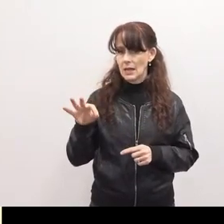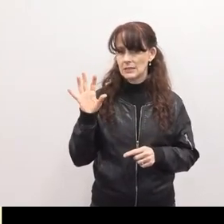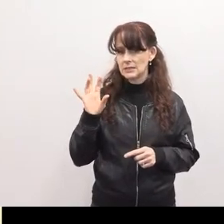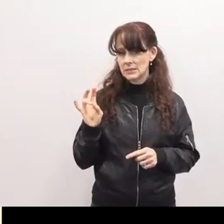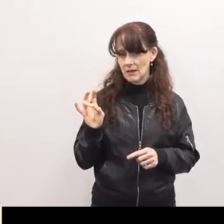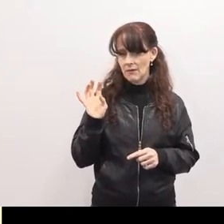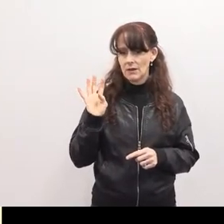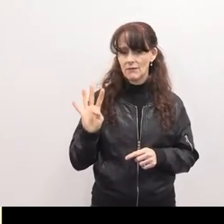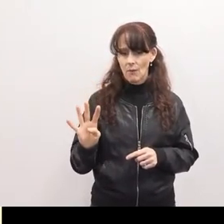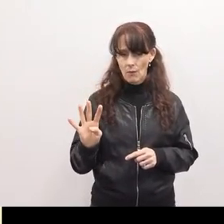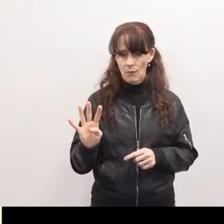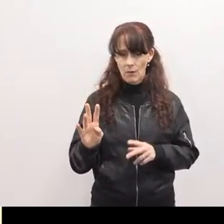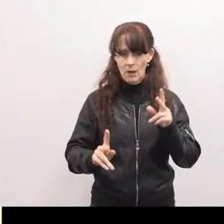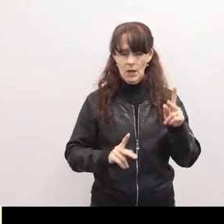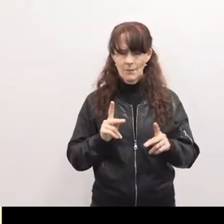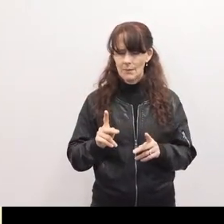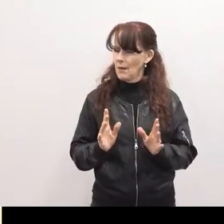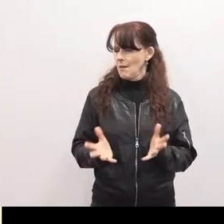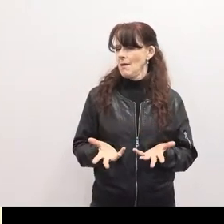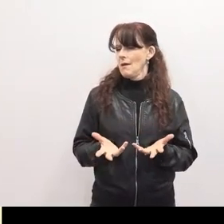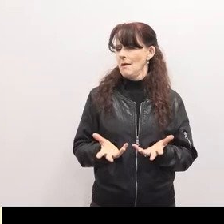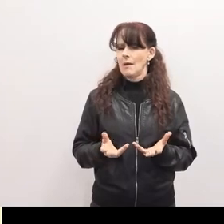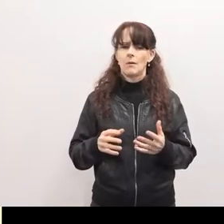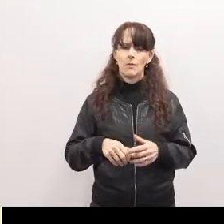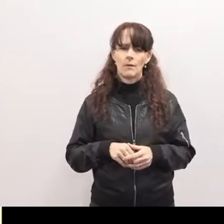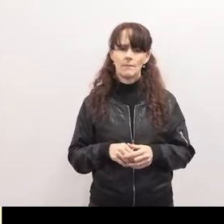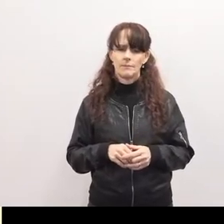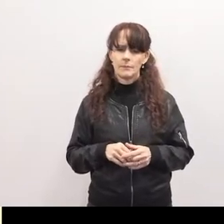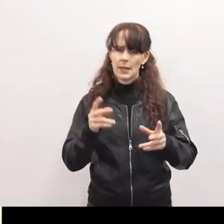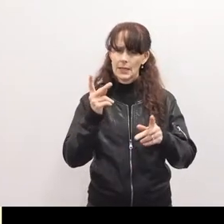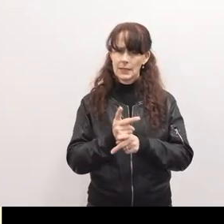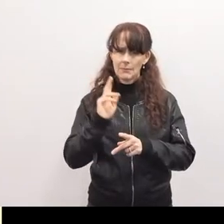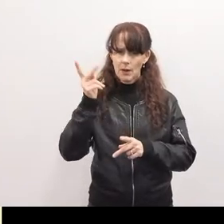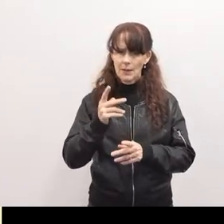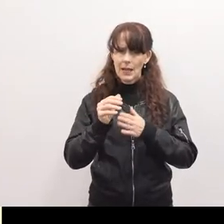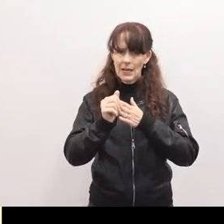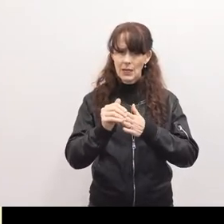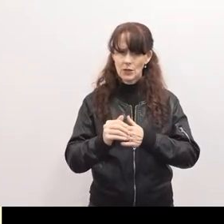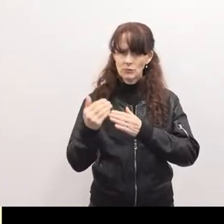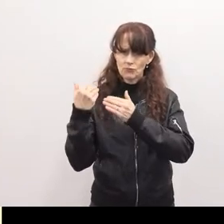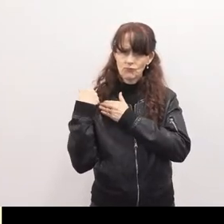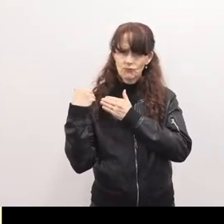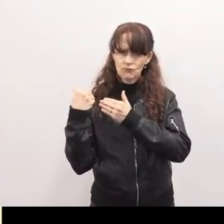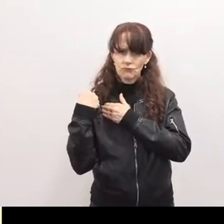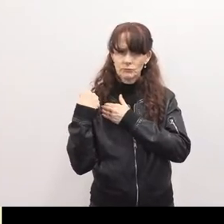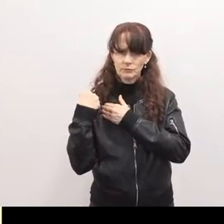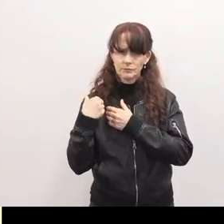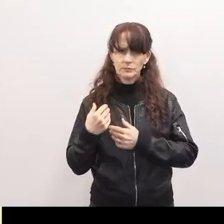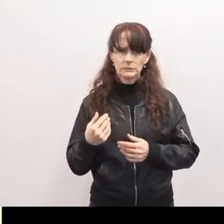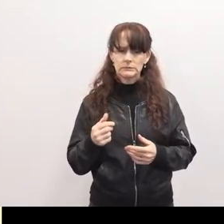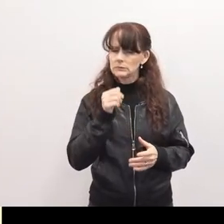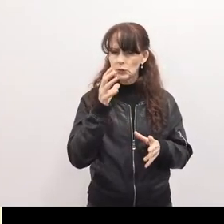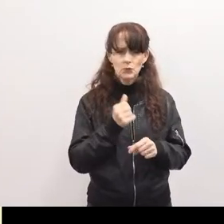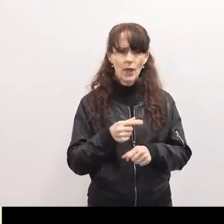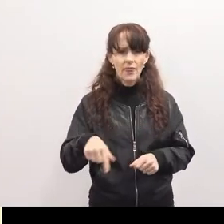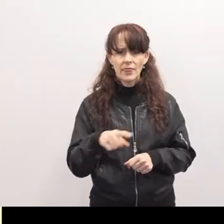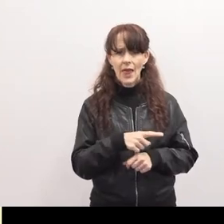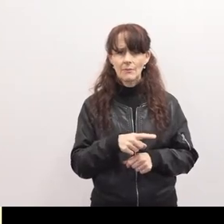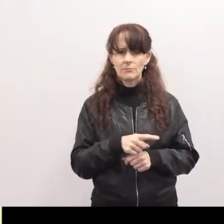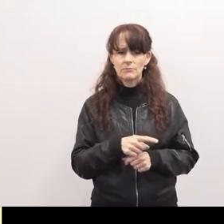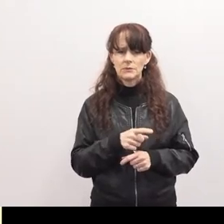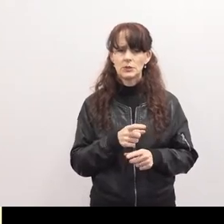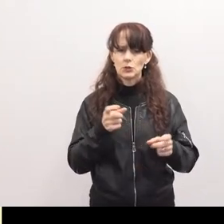1974, and people said, hey, we want to hold our political leaders accountable, and we don't trust them to police